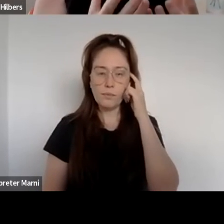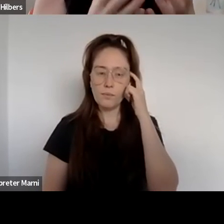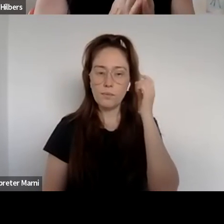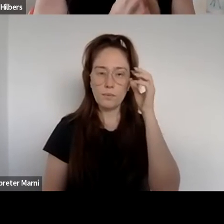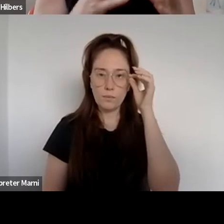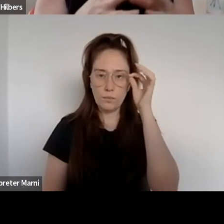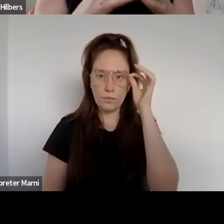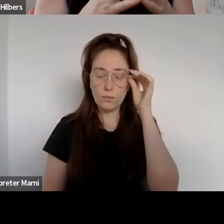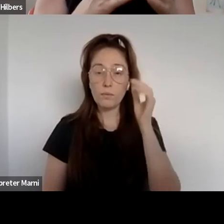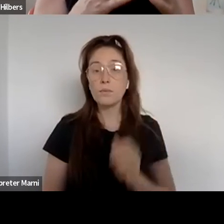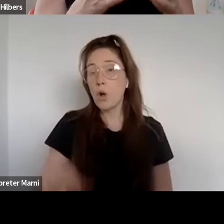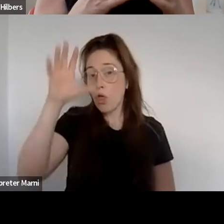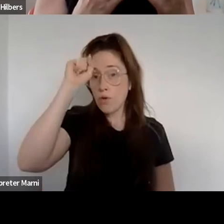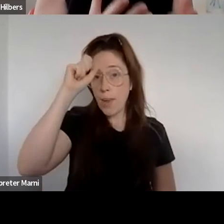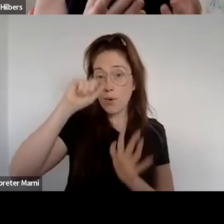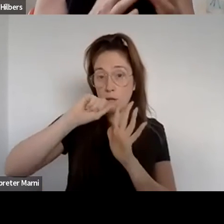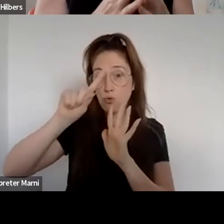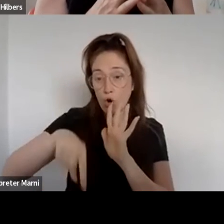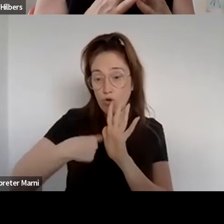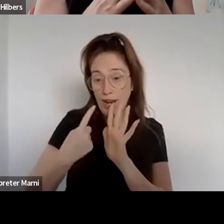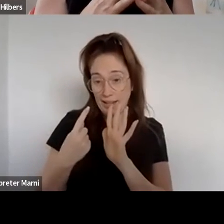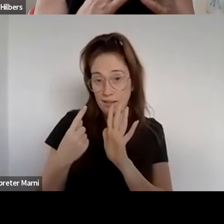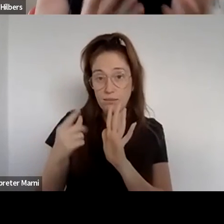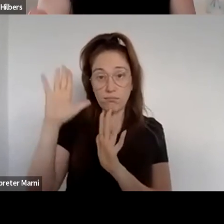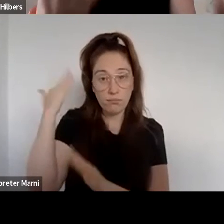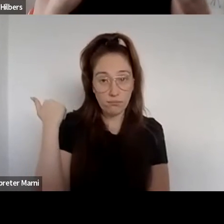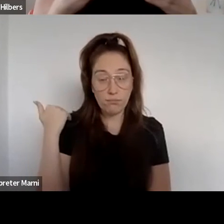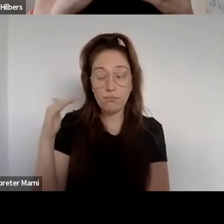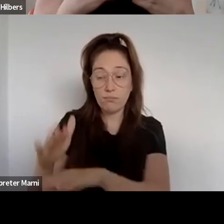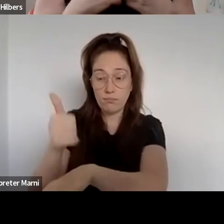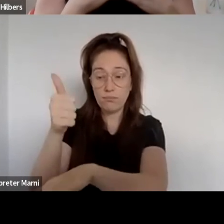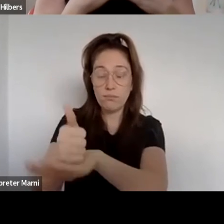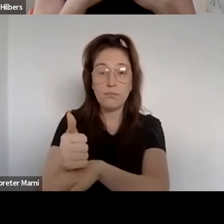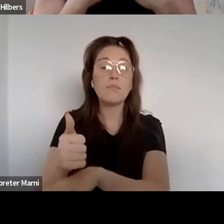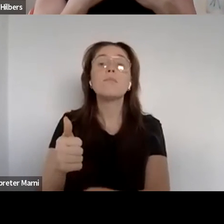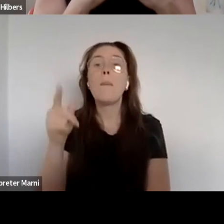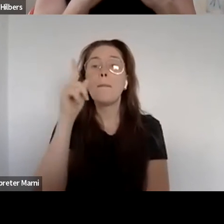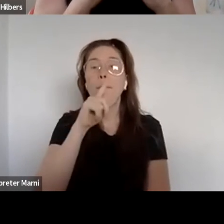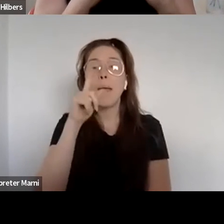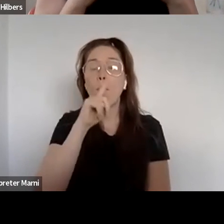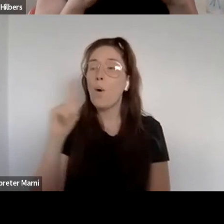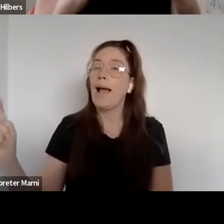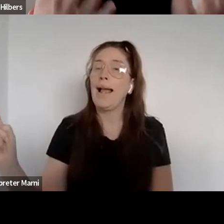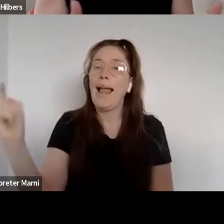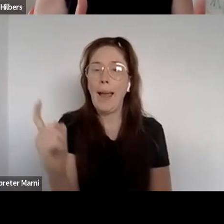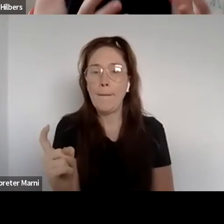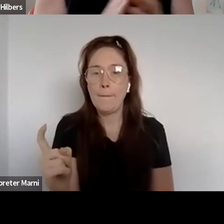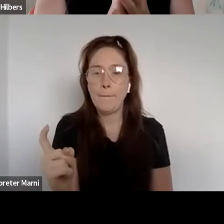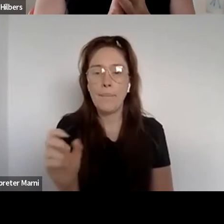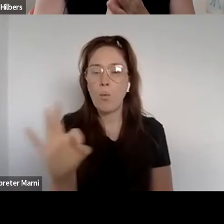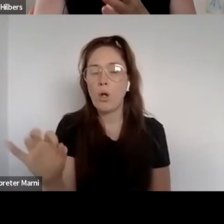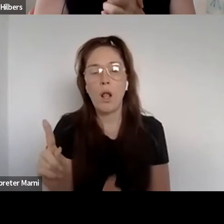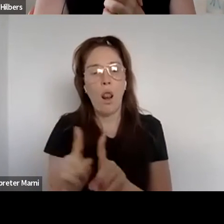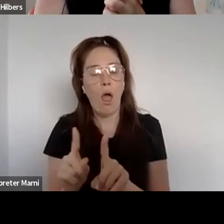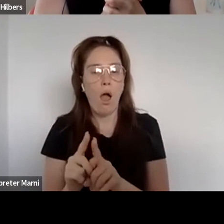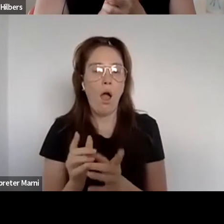the Remembrance Project in its form, people came to it. It wasn't part of